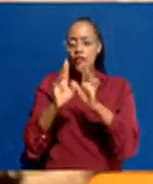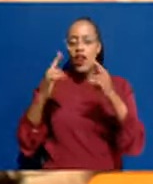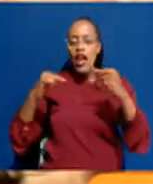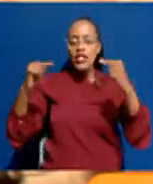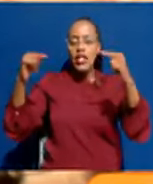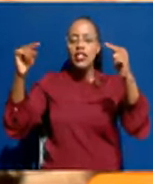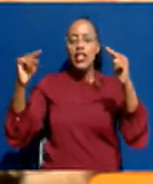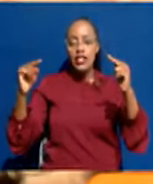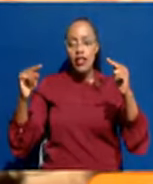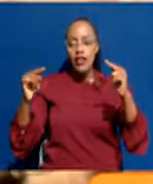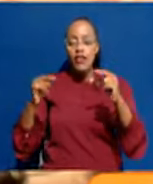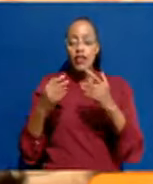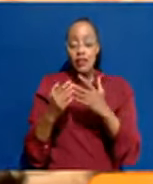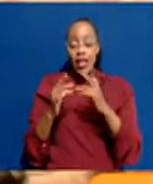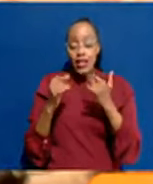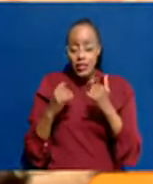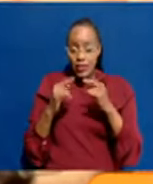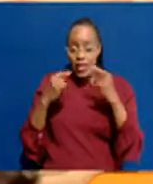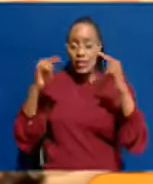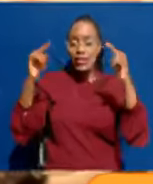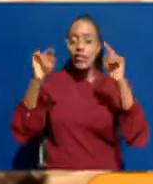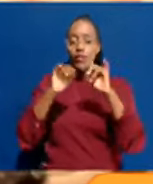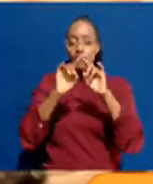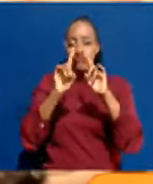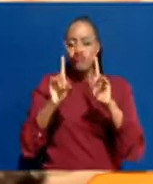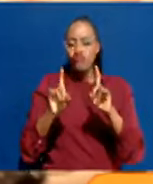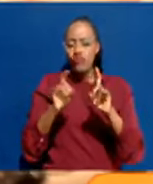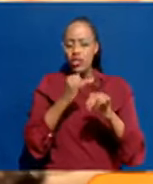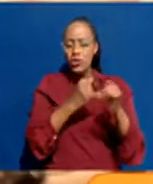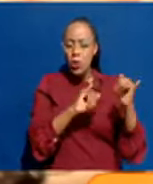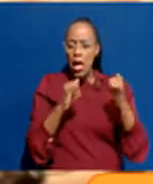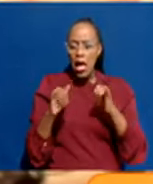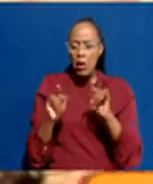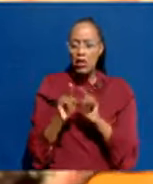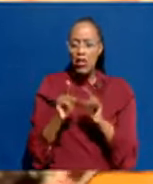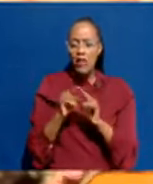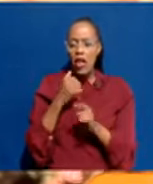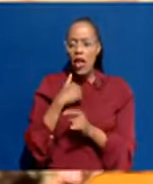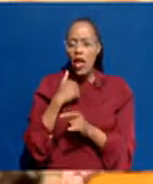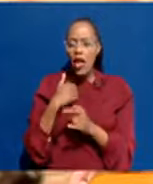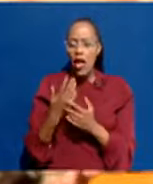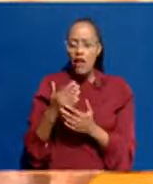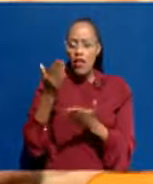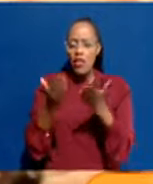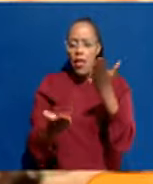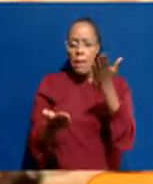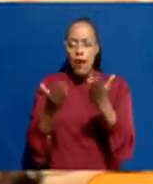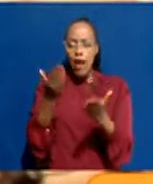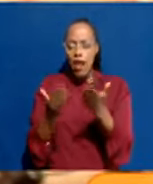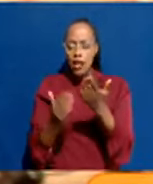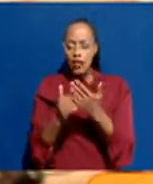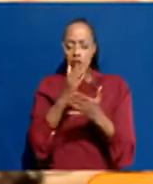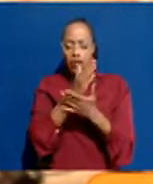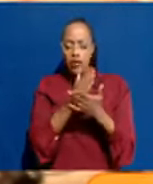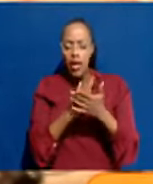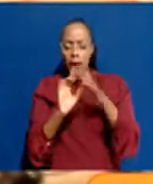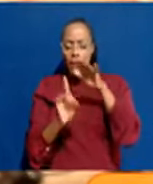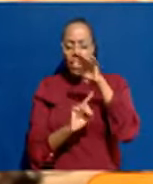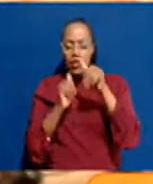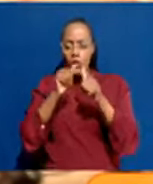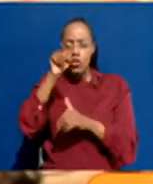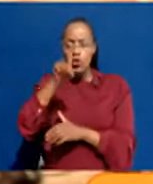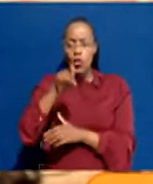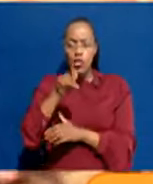successful experiment. Yes. But there are still murmurs about portfolio balance, you know, some ministries that are supposed